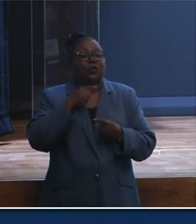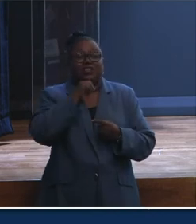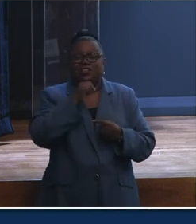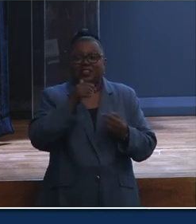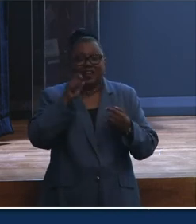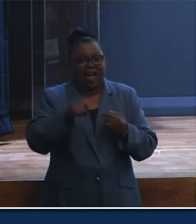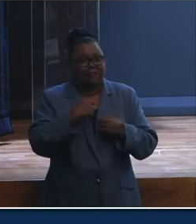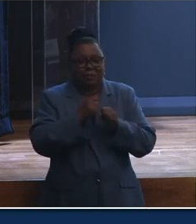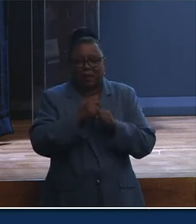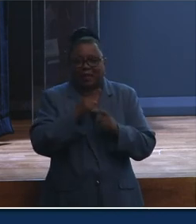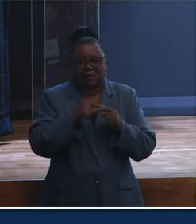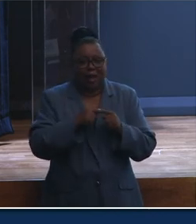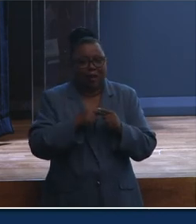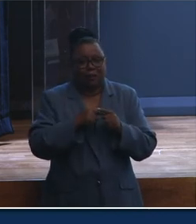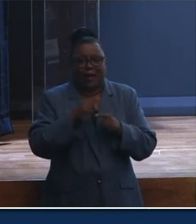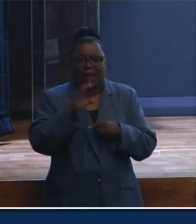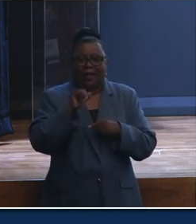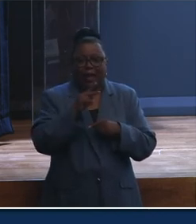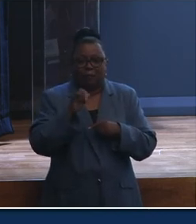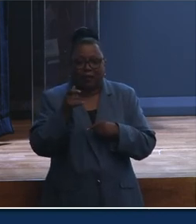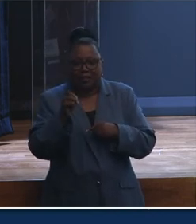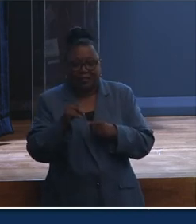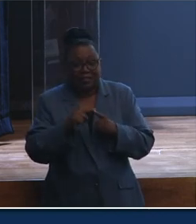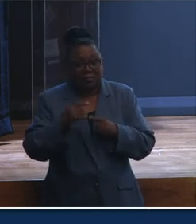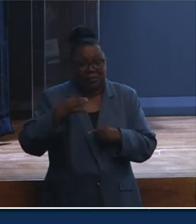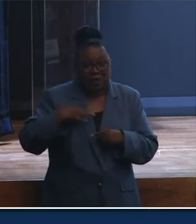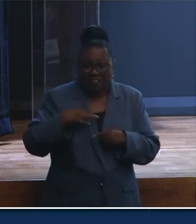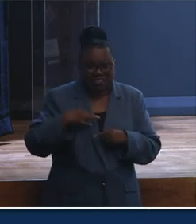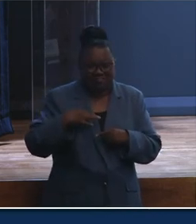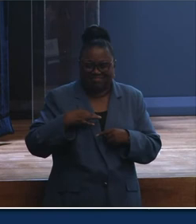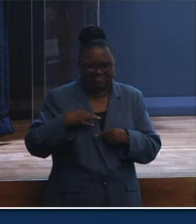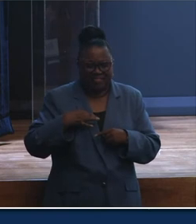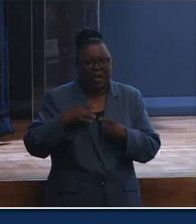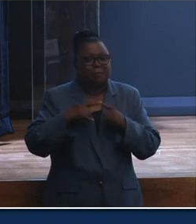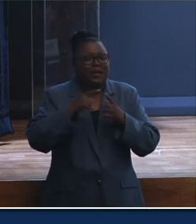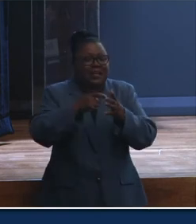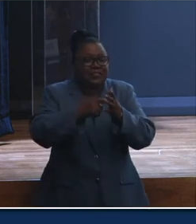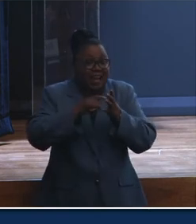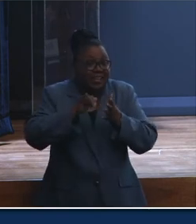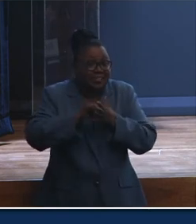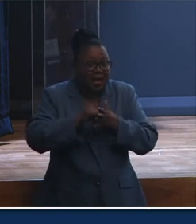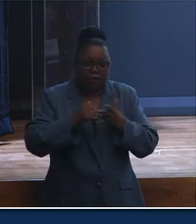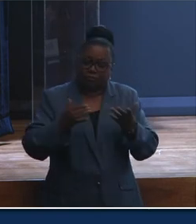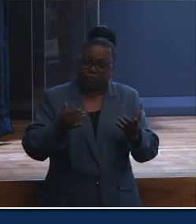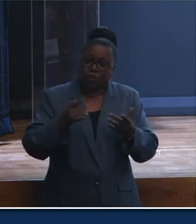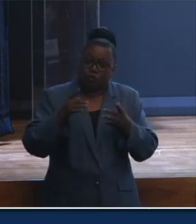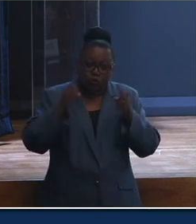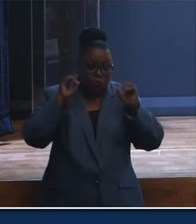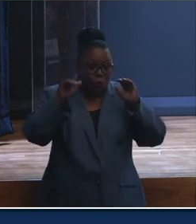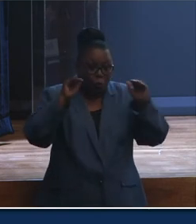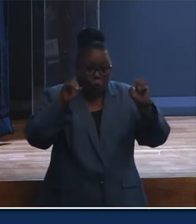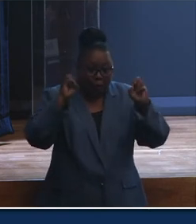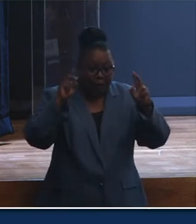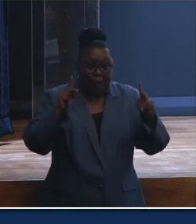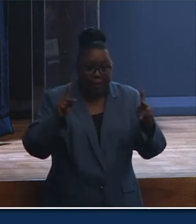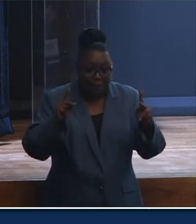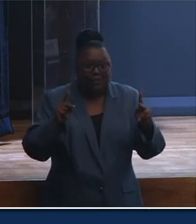shouldn't have to make it about capitalism and about profit, but if it takes that to wake some of these